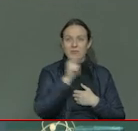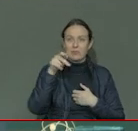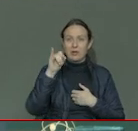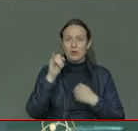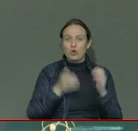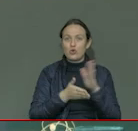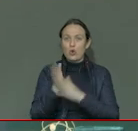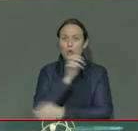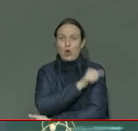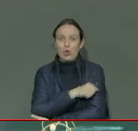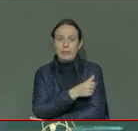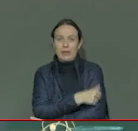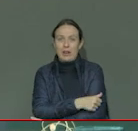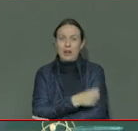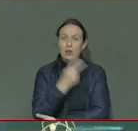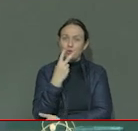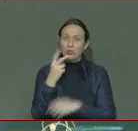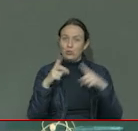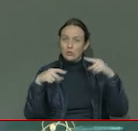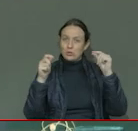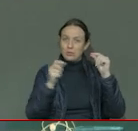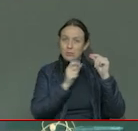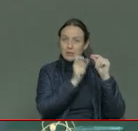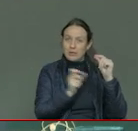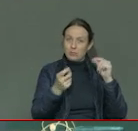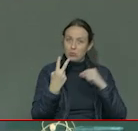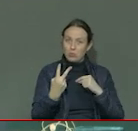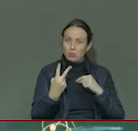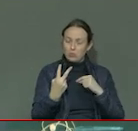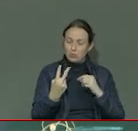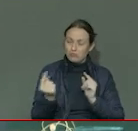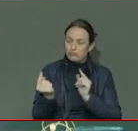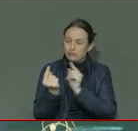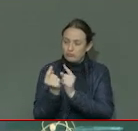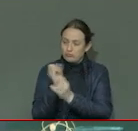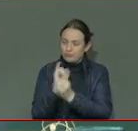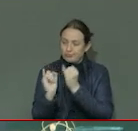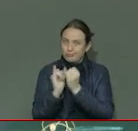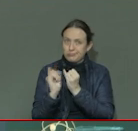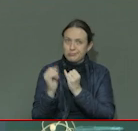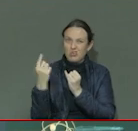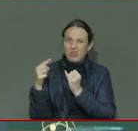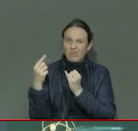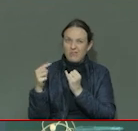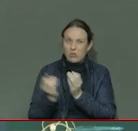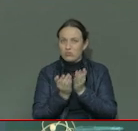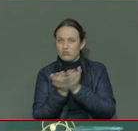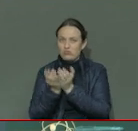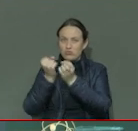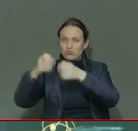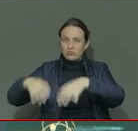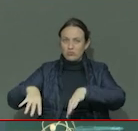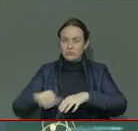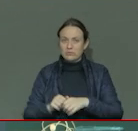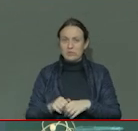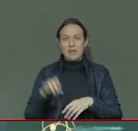hospital. That's where the two Japanese officials come to investigate the sinking of the Sum Sum, and when they tell the animal